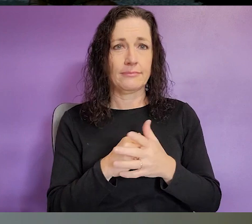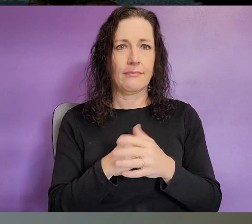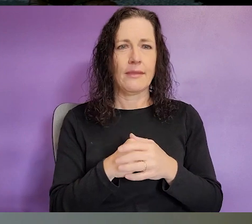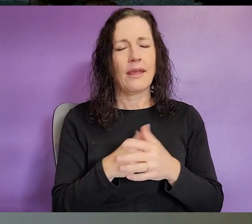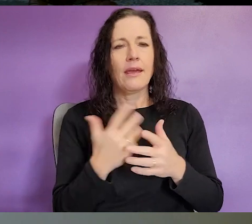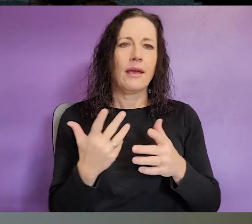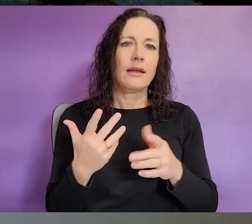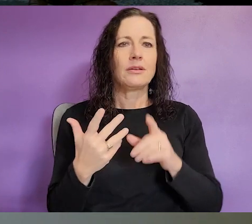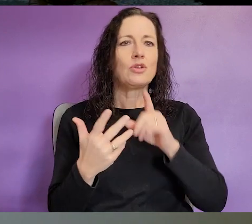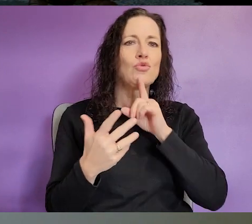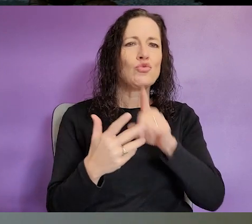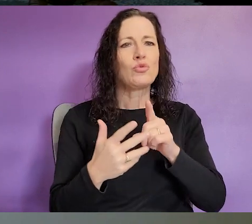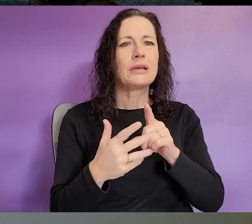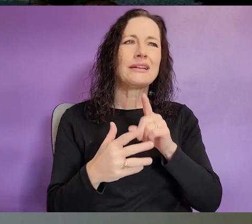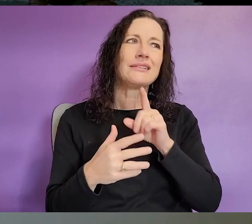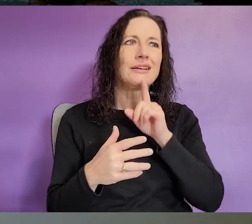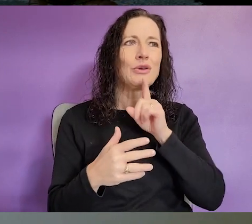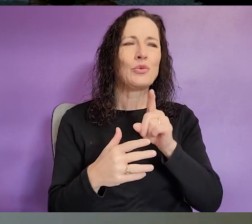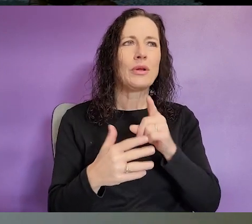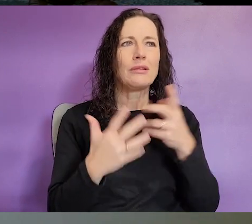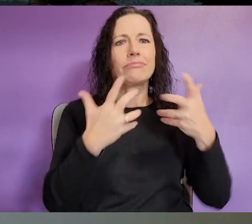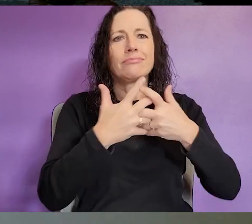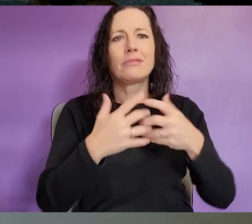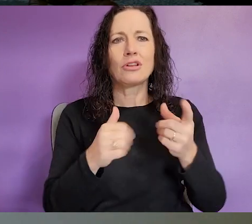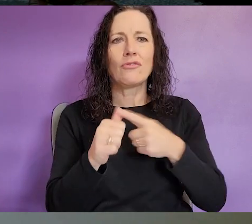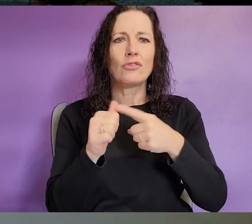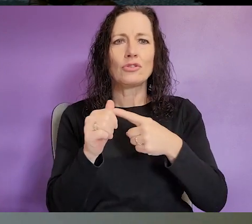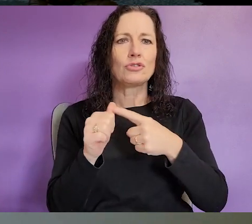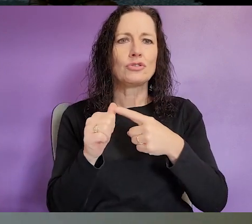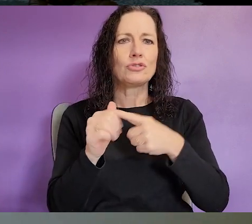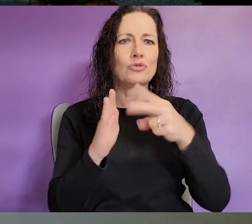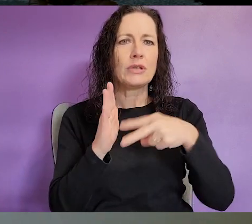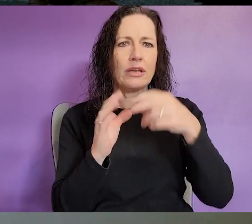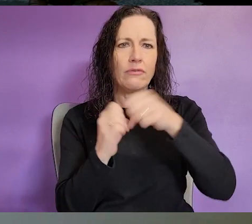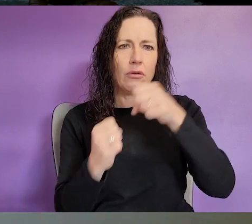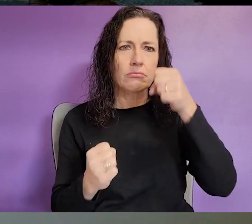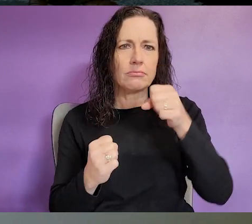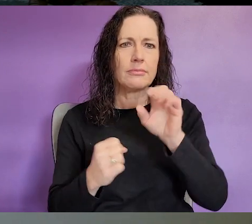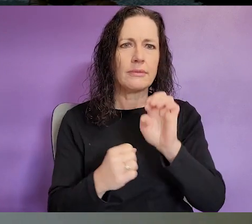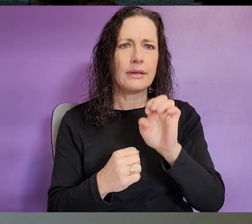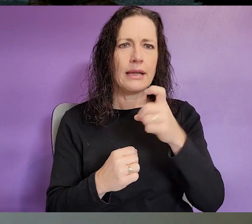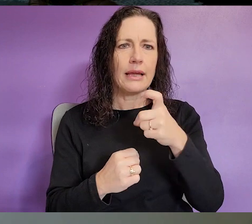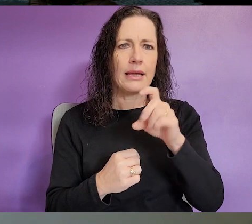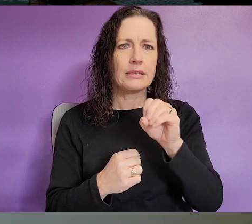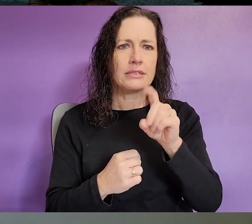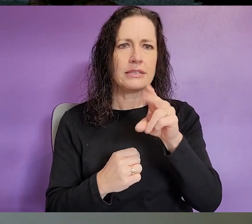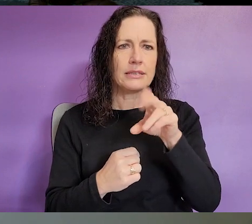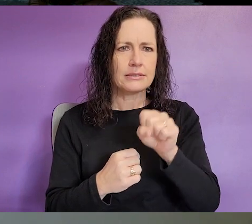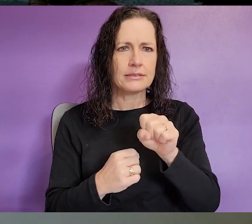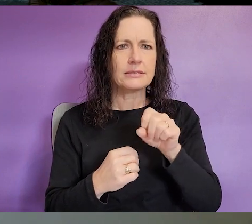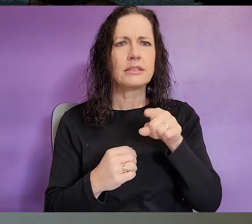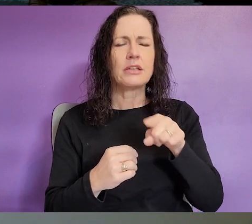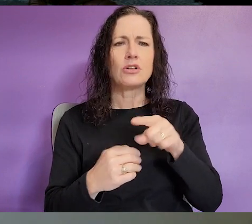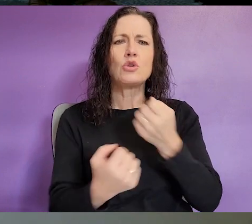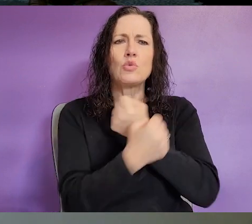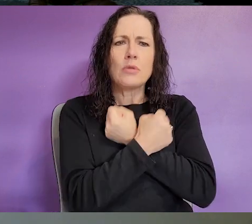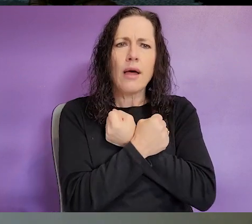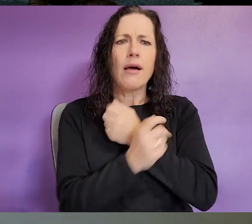And this is more to do with the first reading from Exodus, about loving the